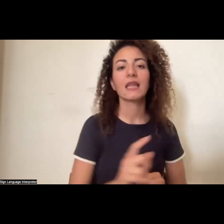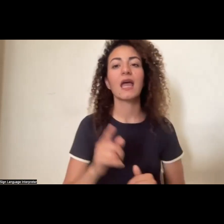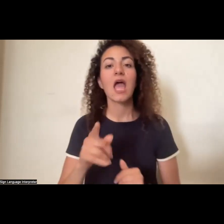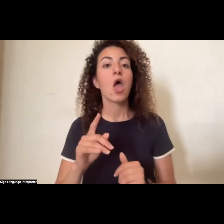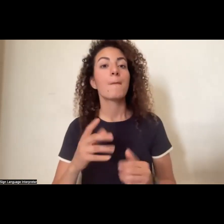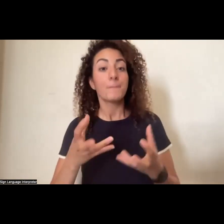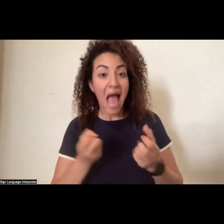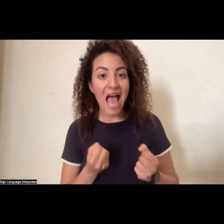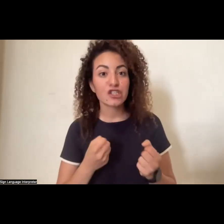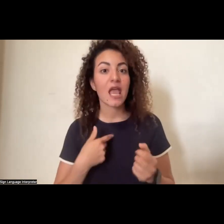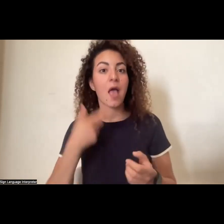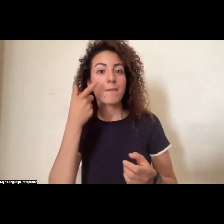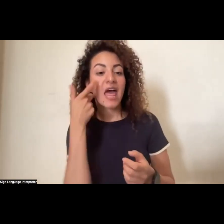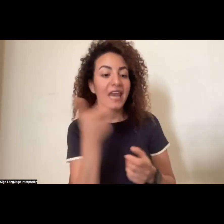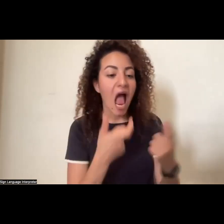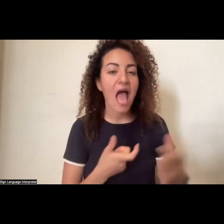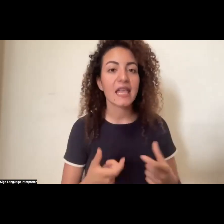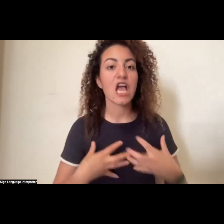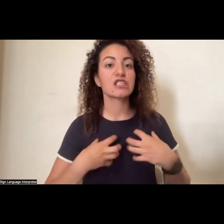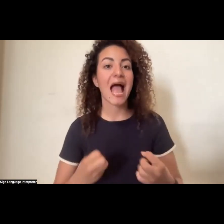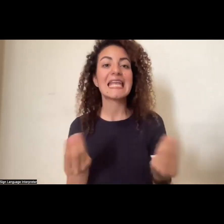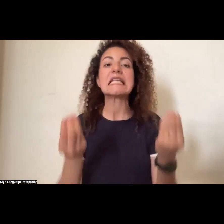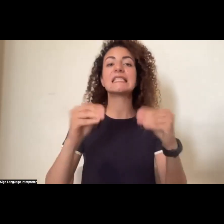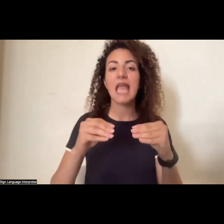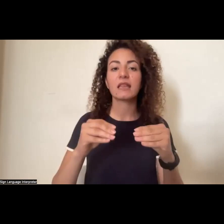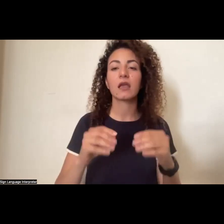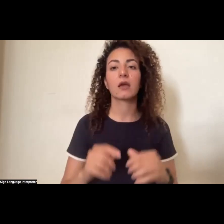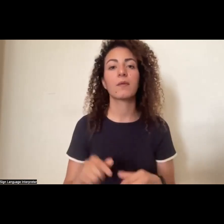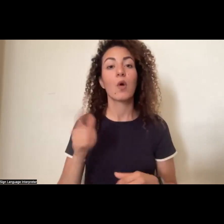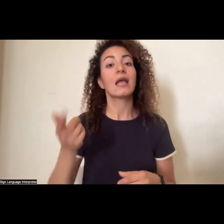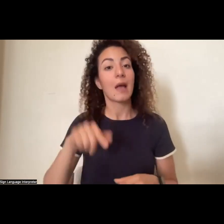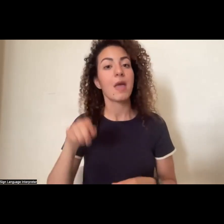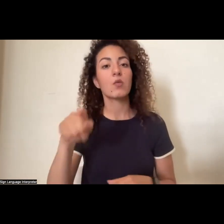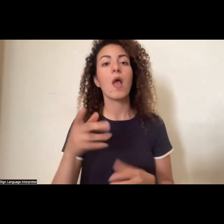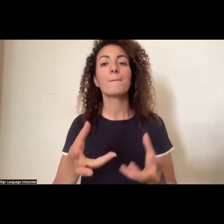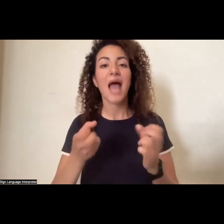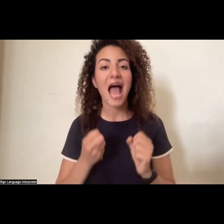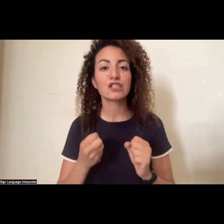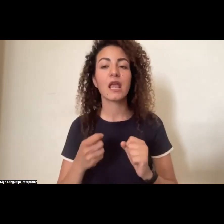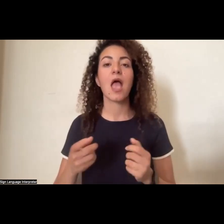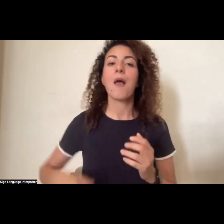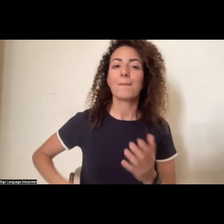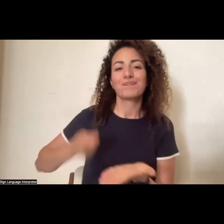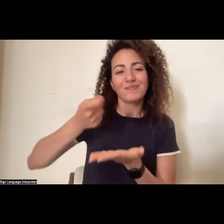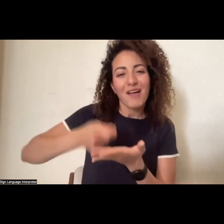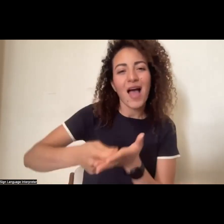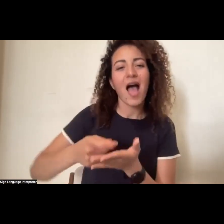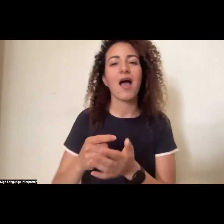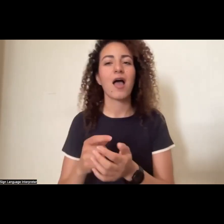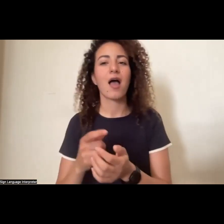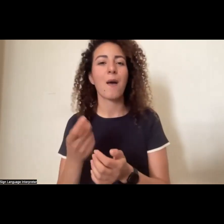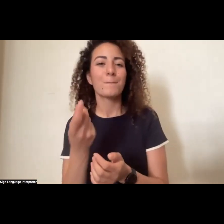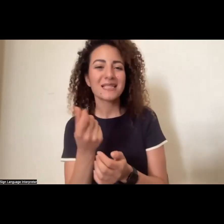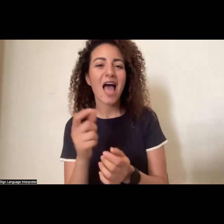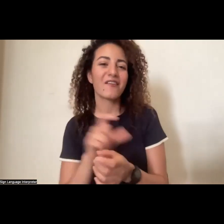extra health care, as we all know, and they do need those like universal grants for universal, when it comes to people